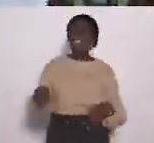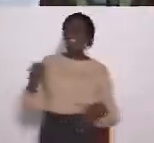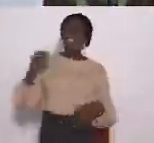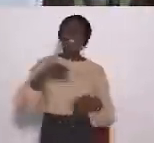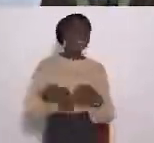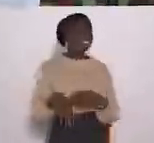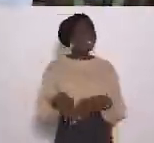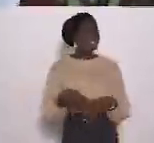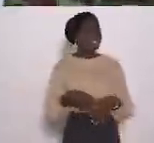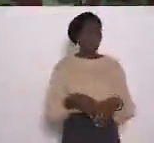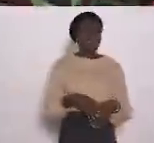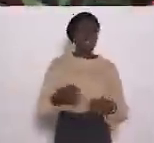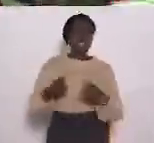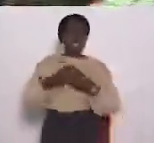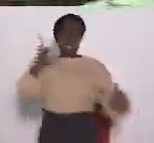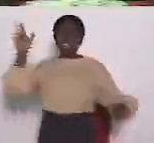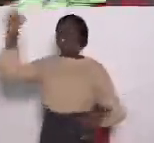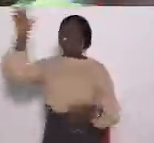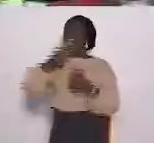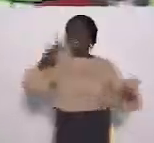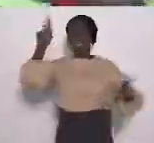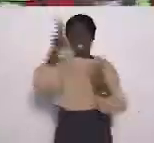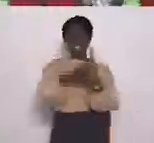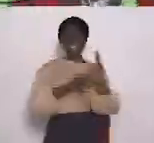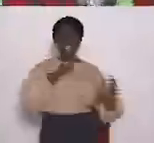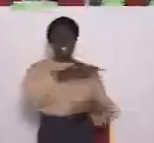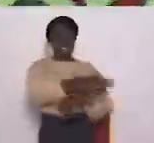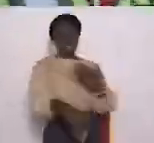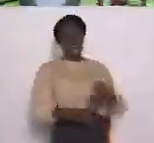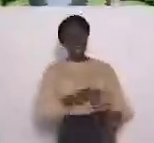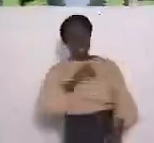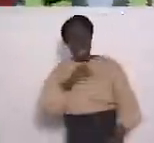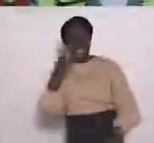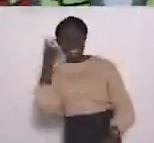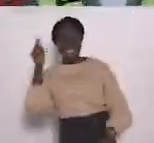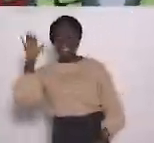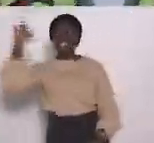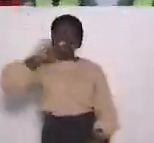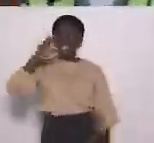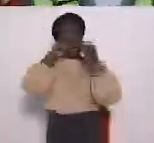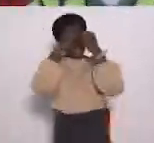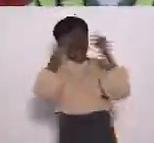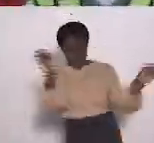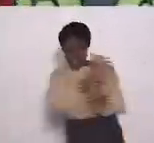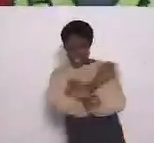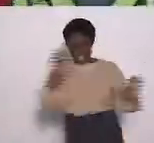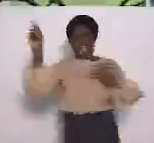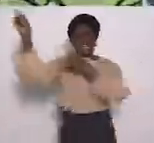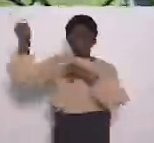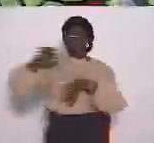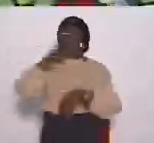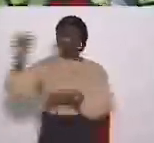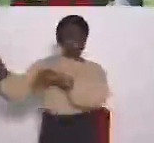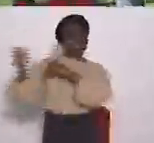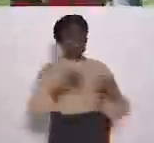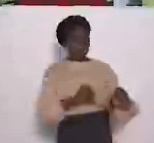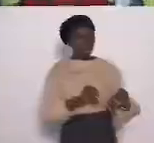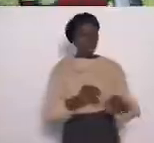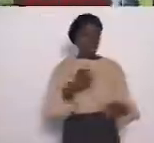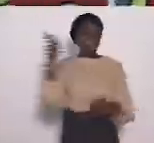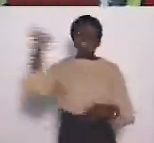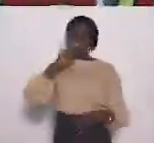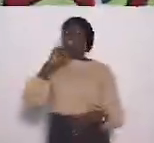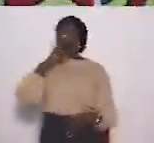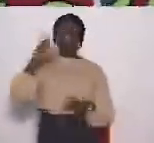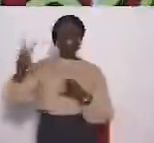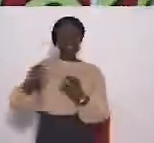h greatness is all I see there is nothing you cannot do there